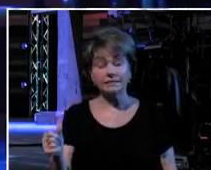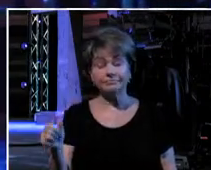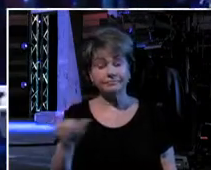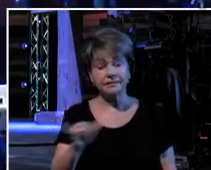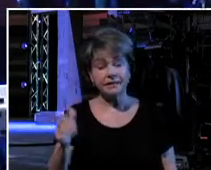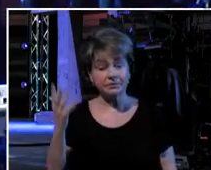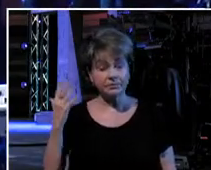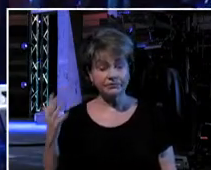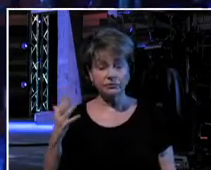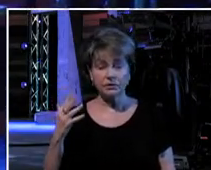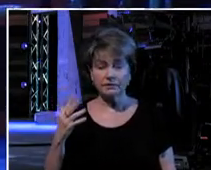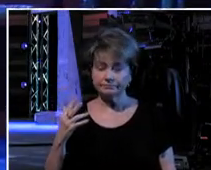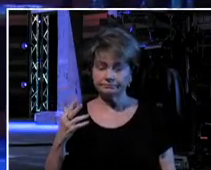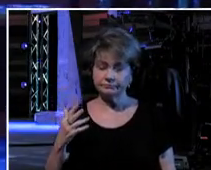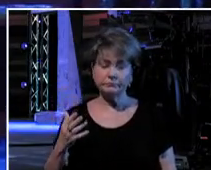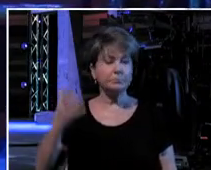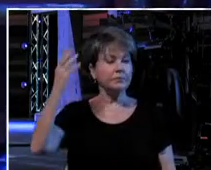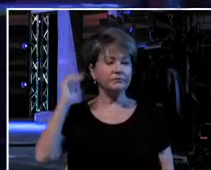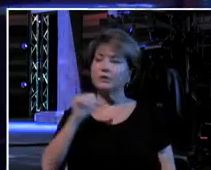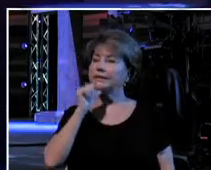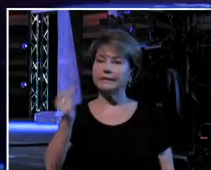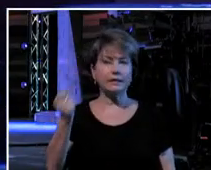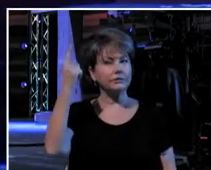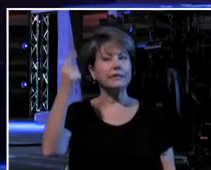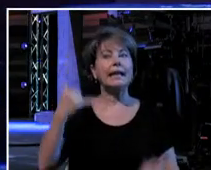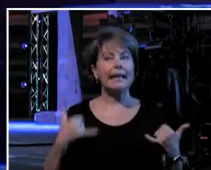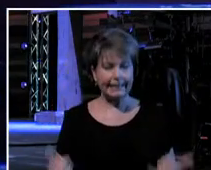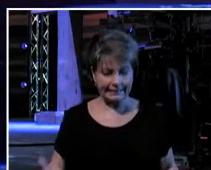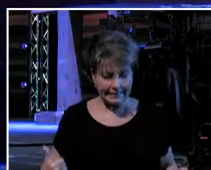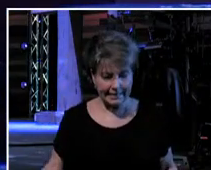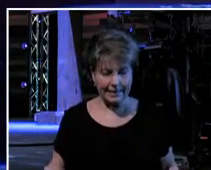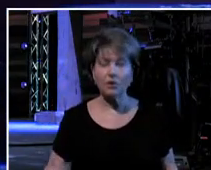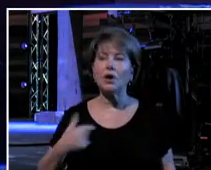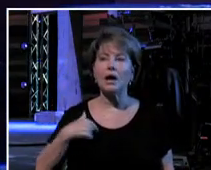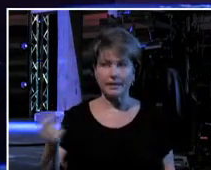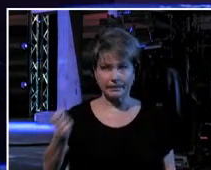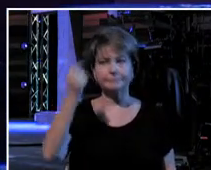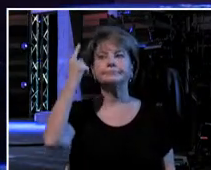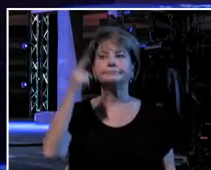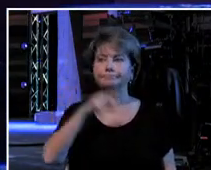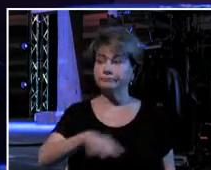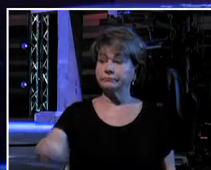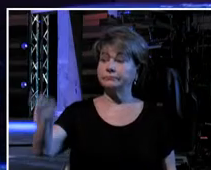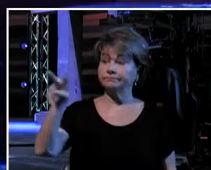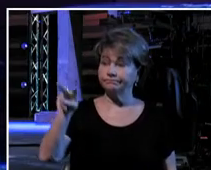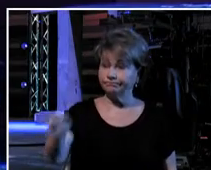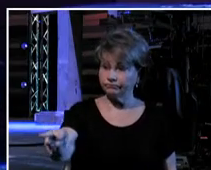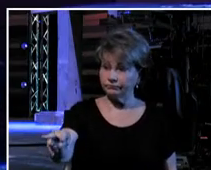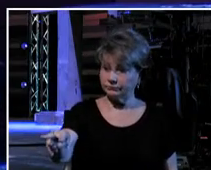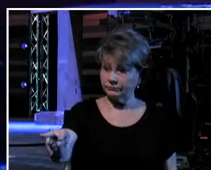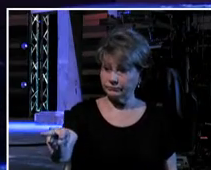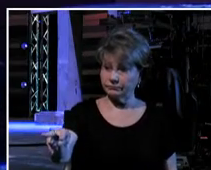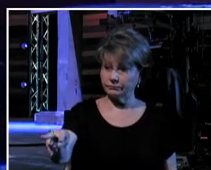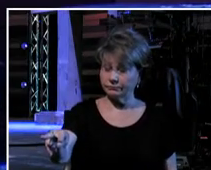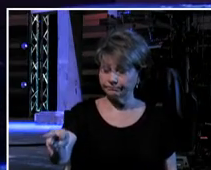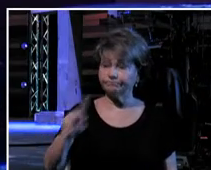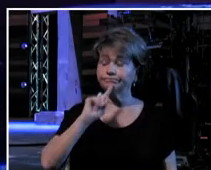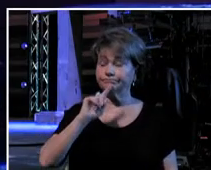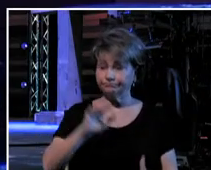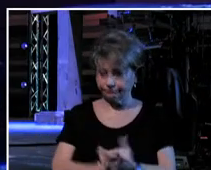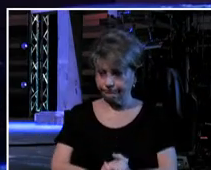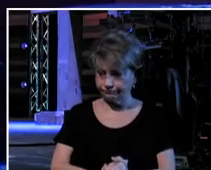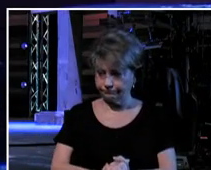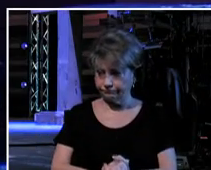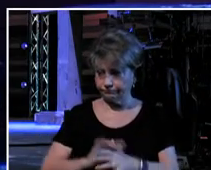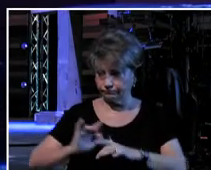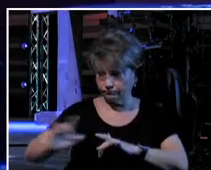I used to not understand it. Now I do. That's what he's talking about. He saw it and he believed.